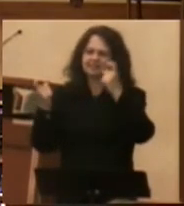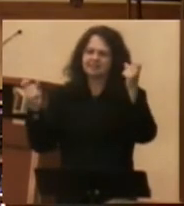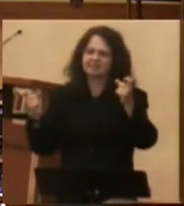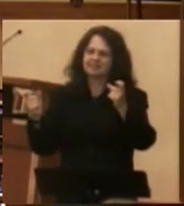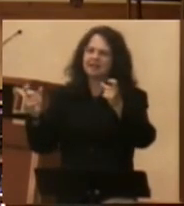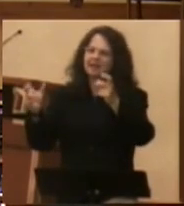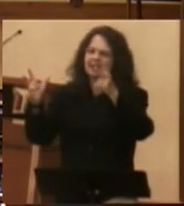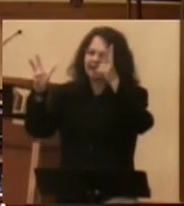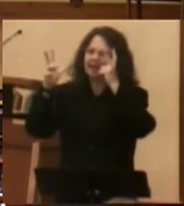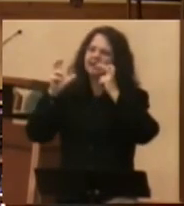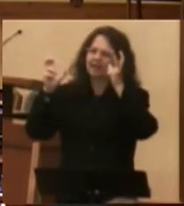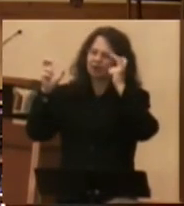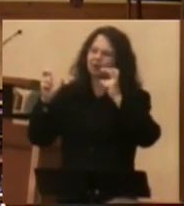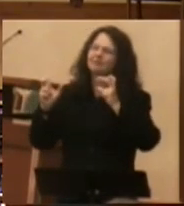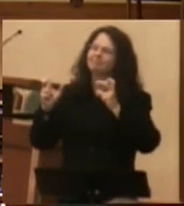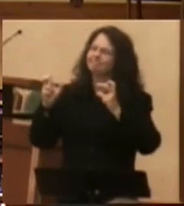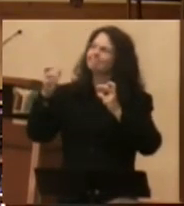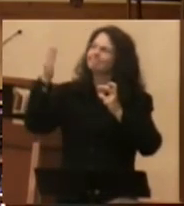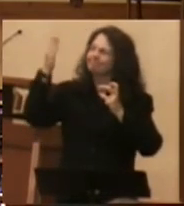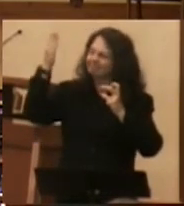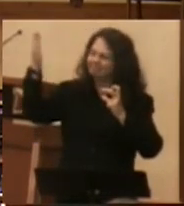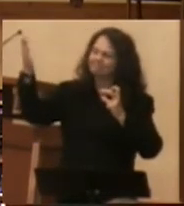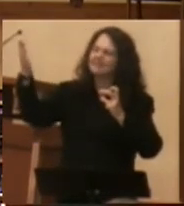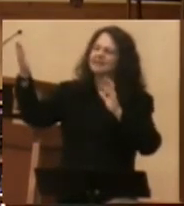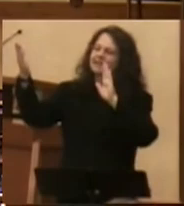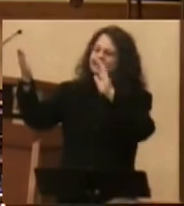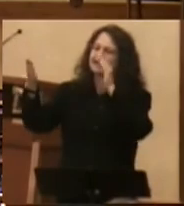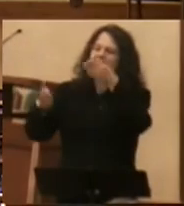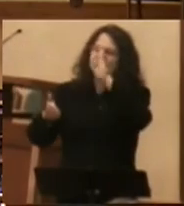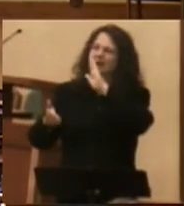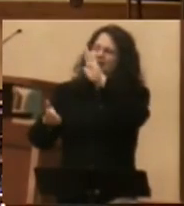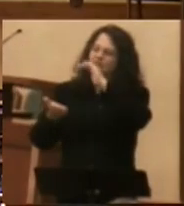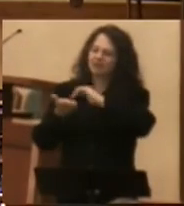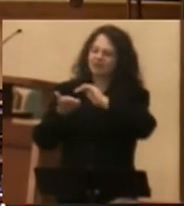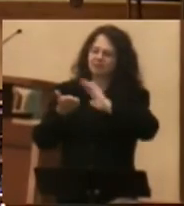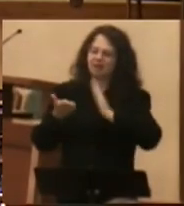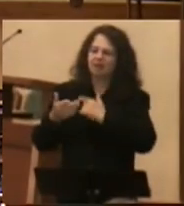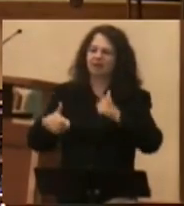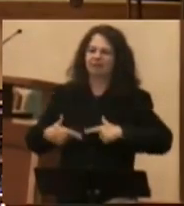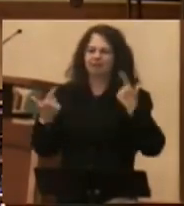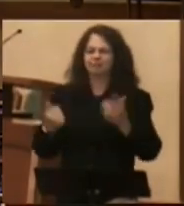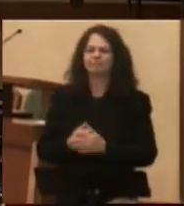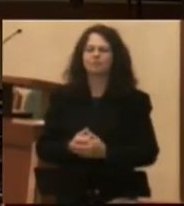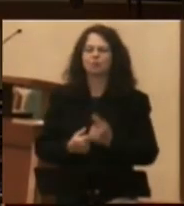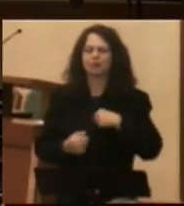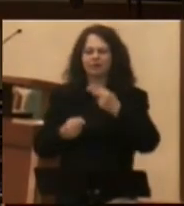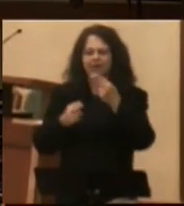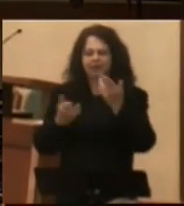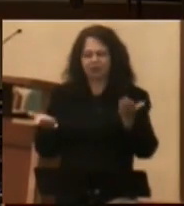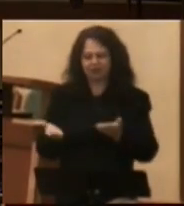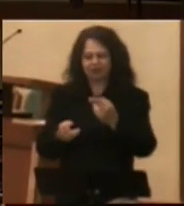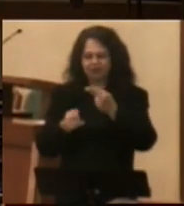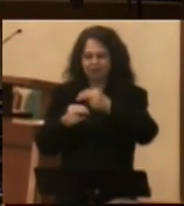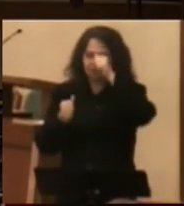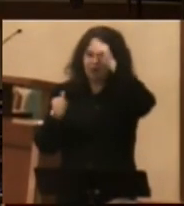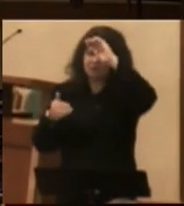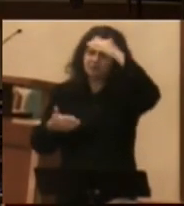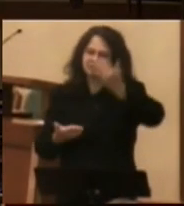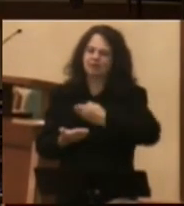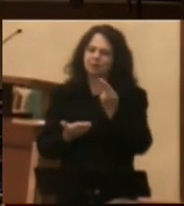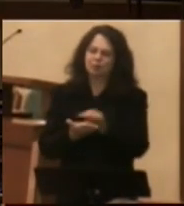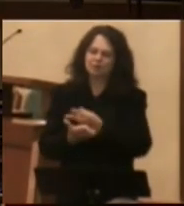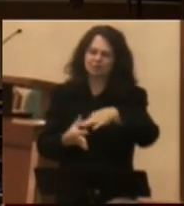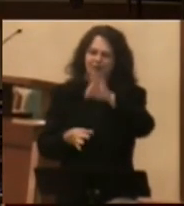the source of this peace, which is God's forgiveness in our lives. We're gathered today in the name of the Father, and of the Son, and of the